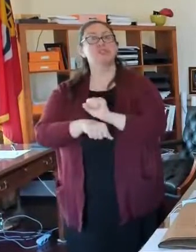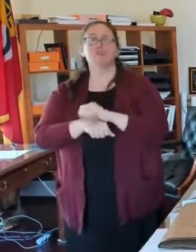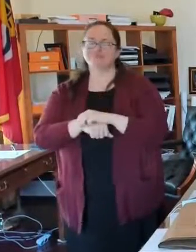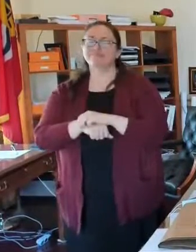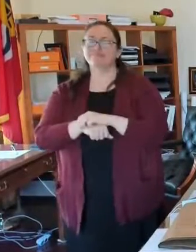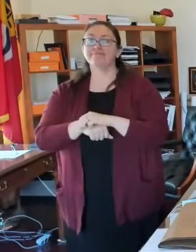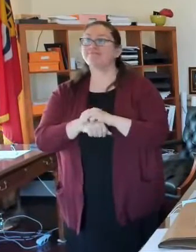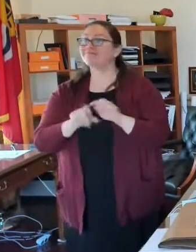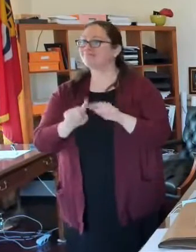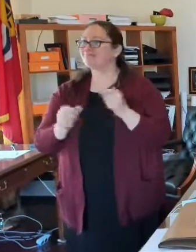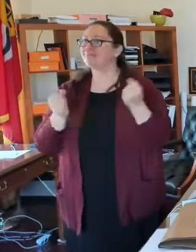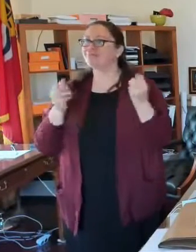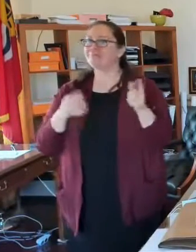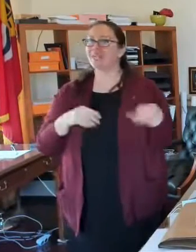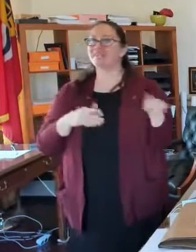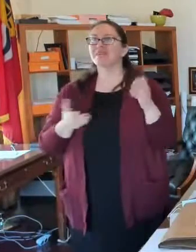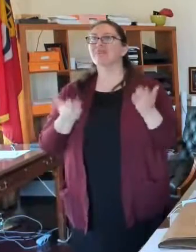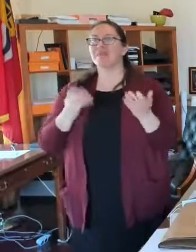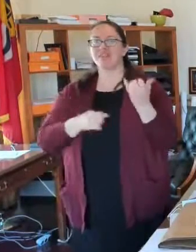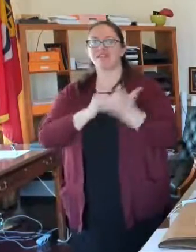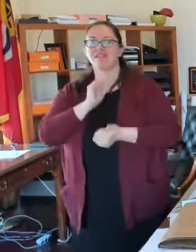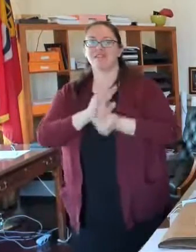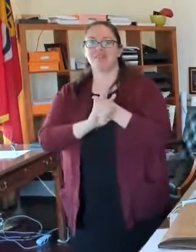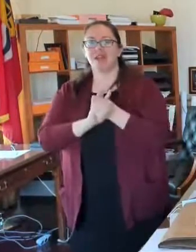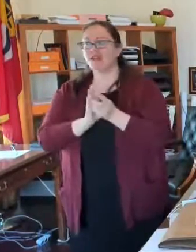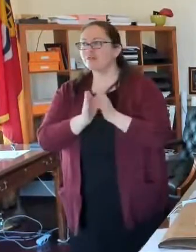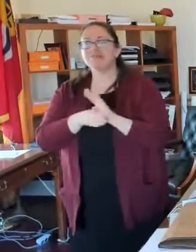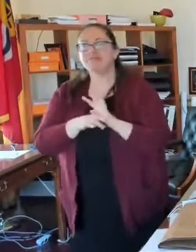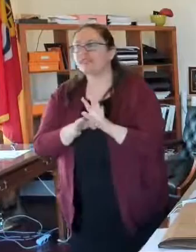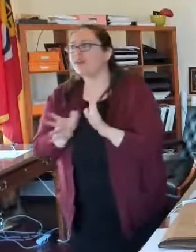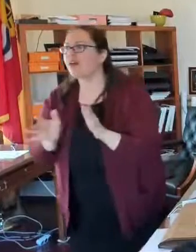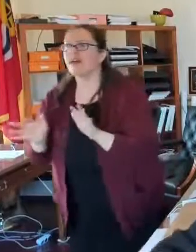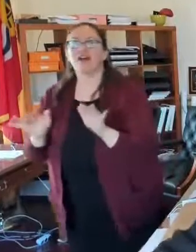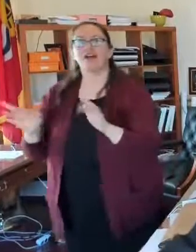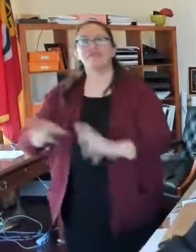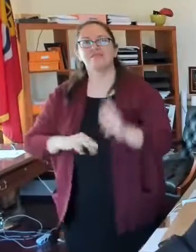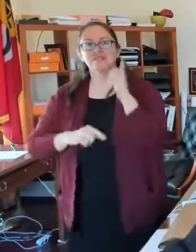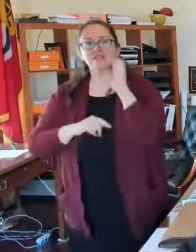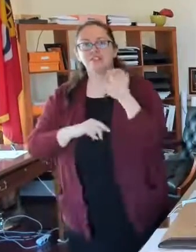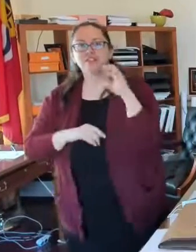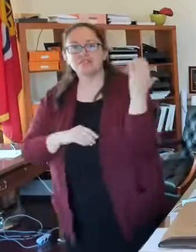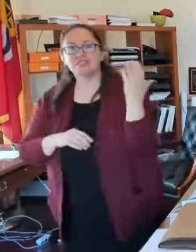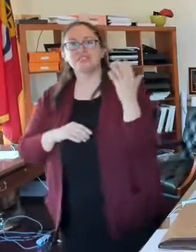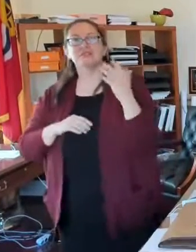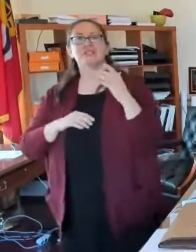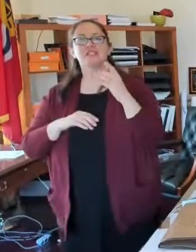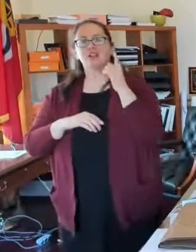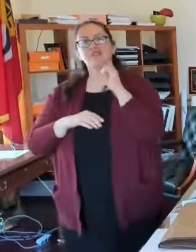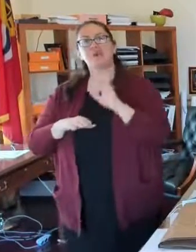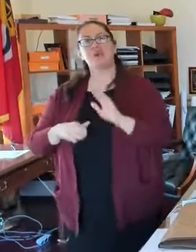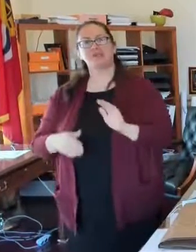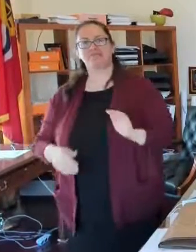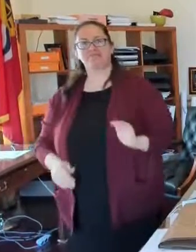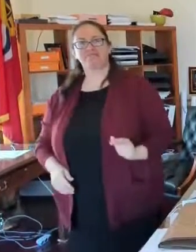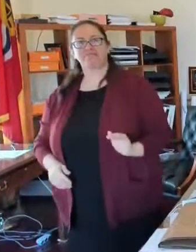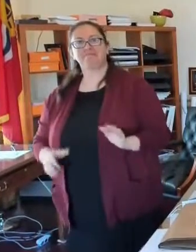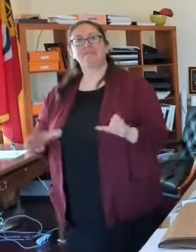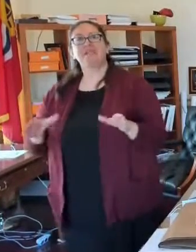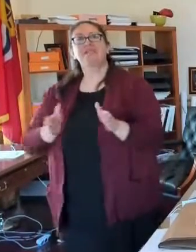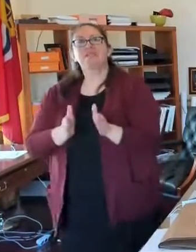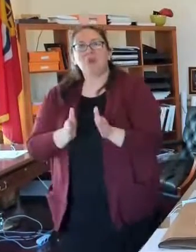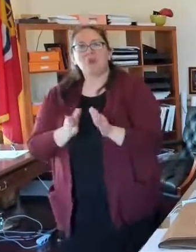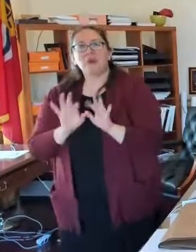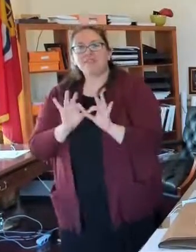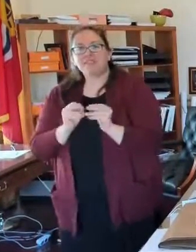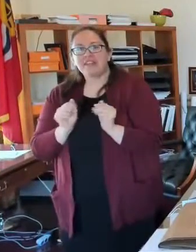you are probably also doing your last-minute holiday preparations for your small family gathering that you're going